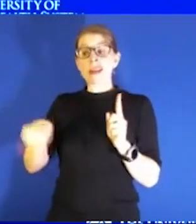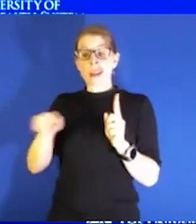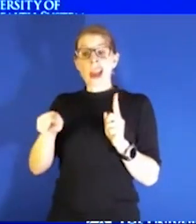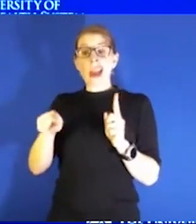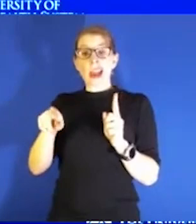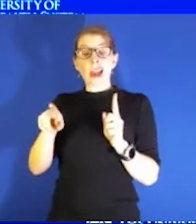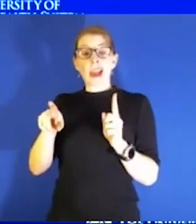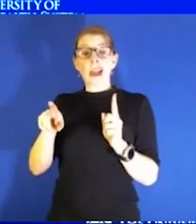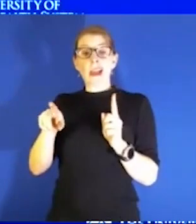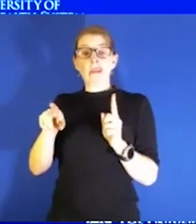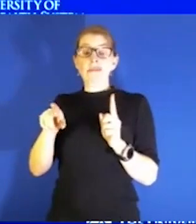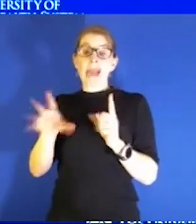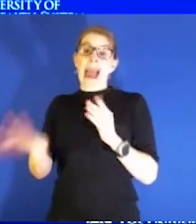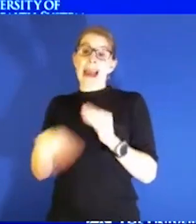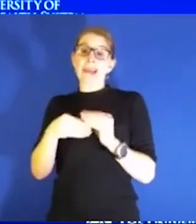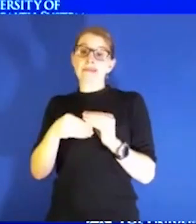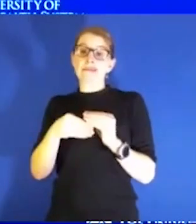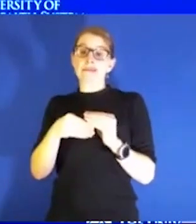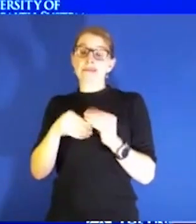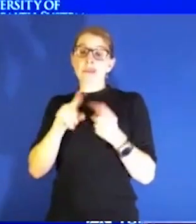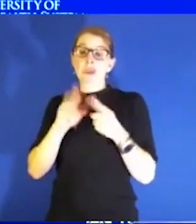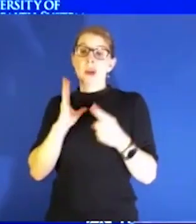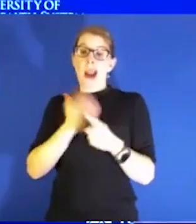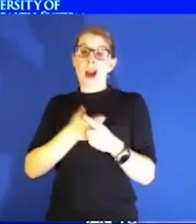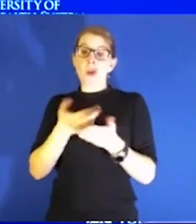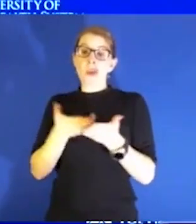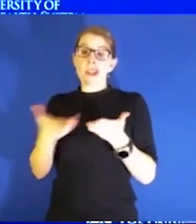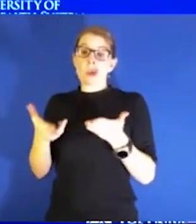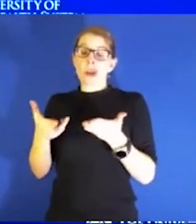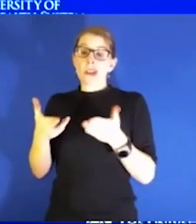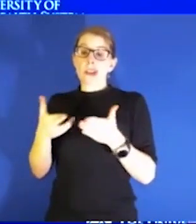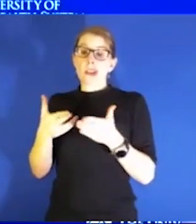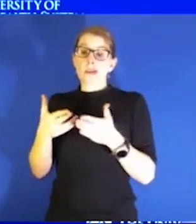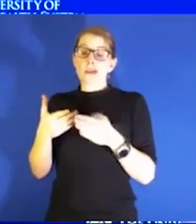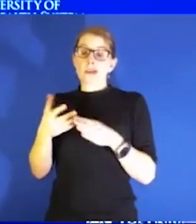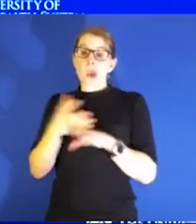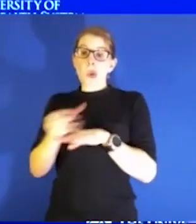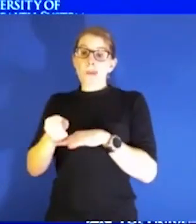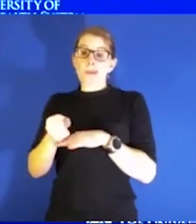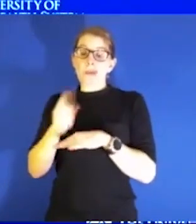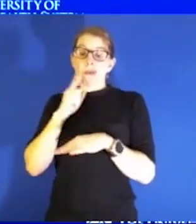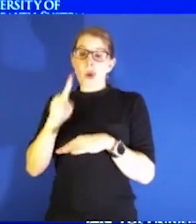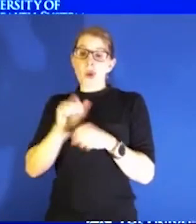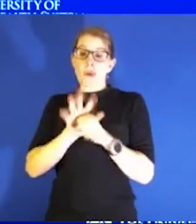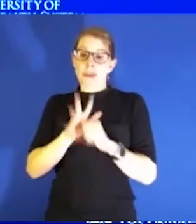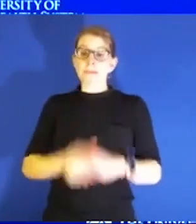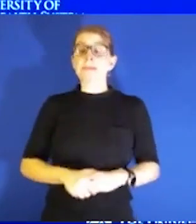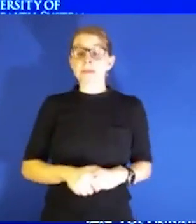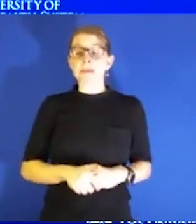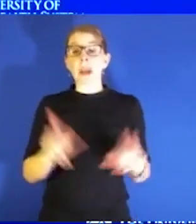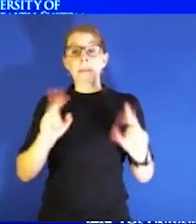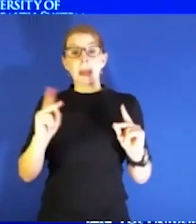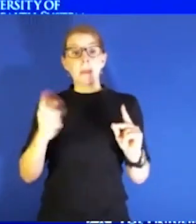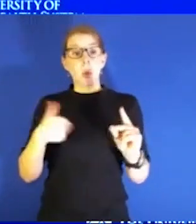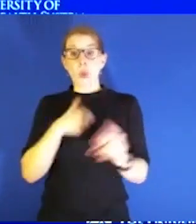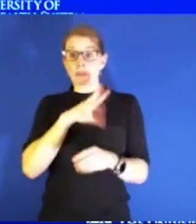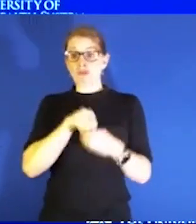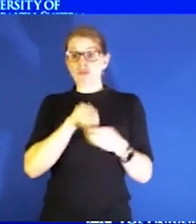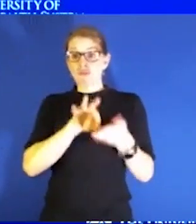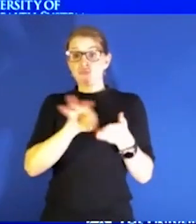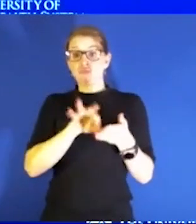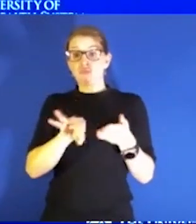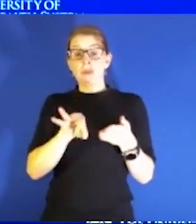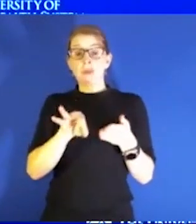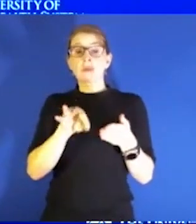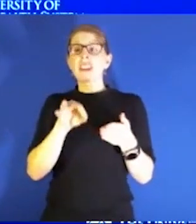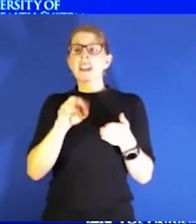to our utilization of resources for that. But the majority of people here that we are counting, especially those in the ICU,